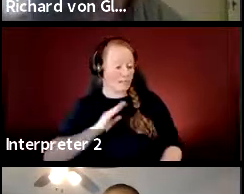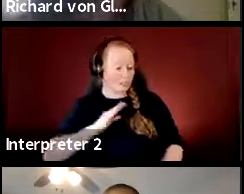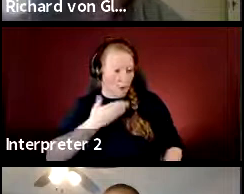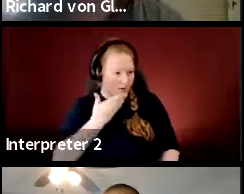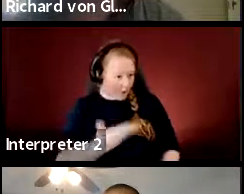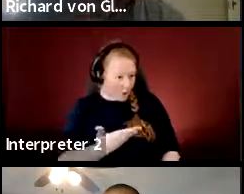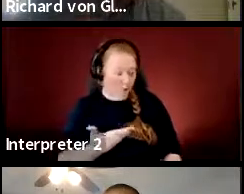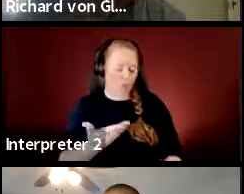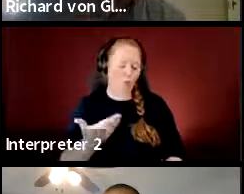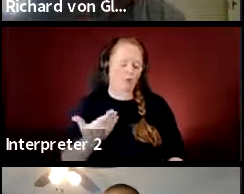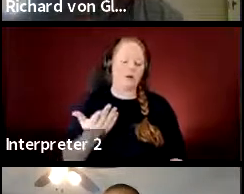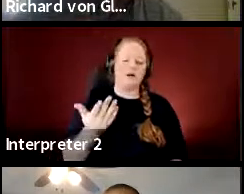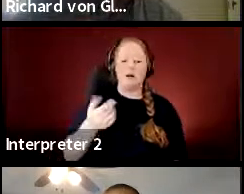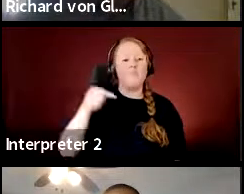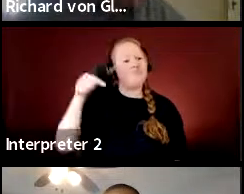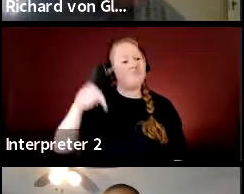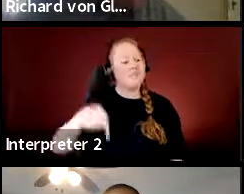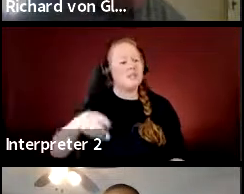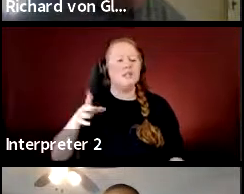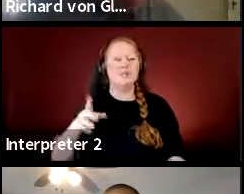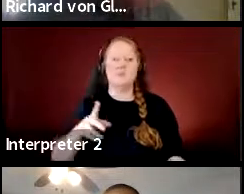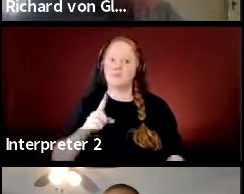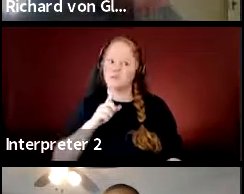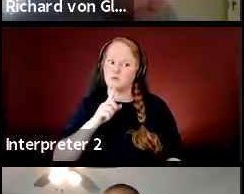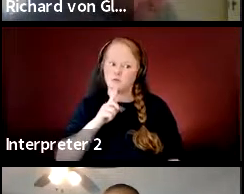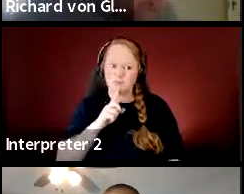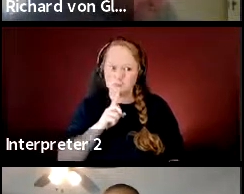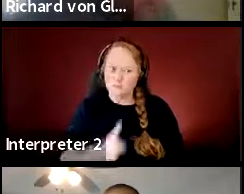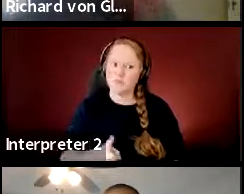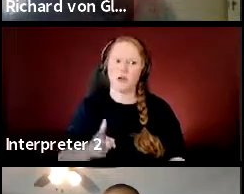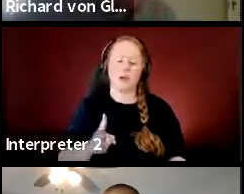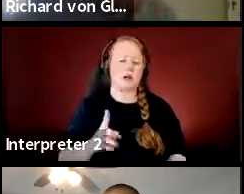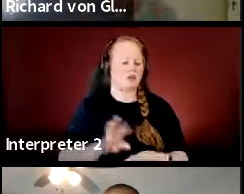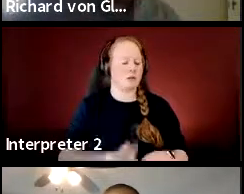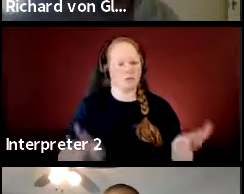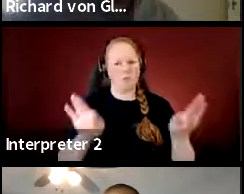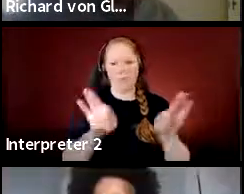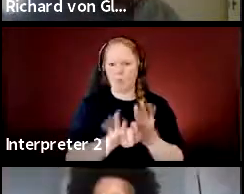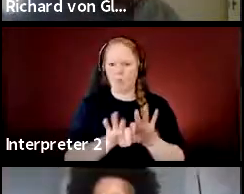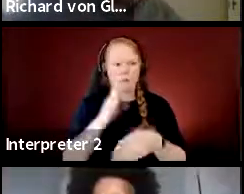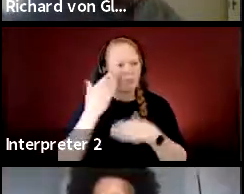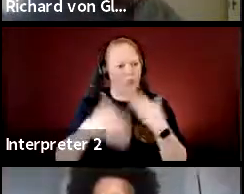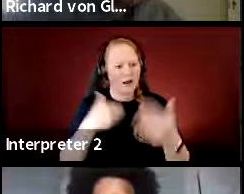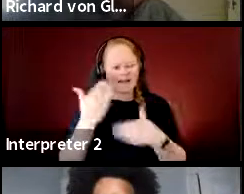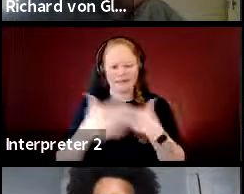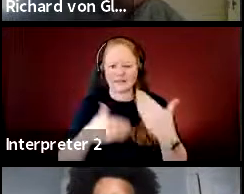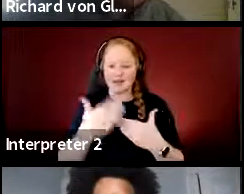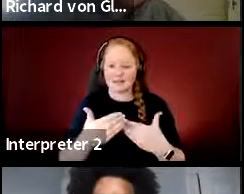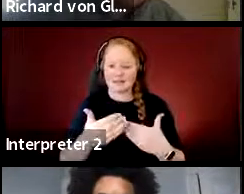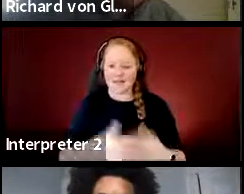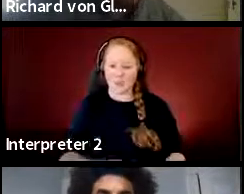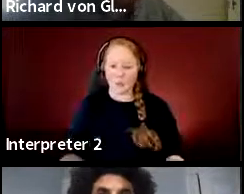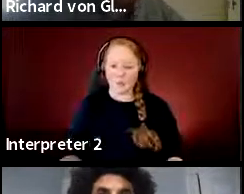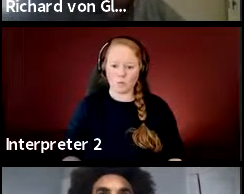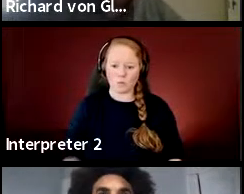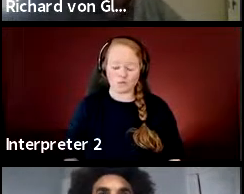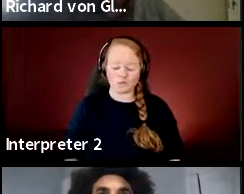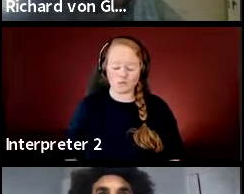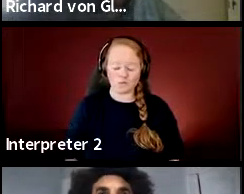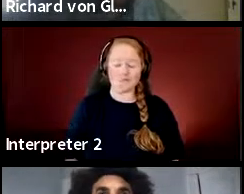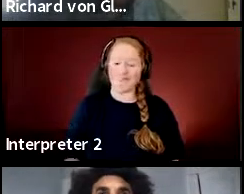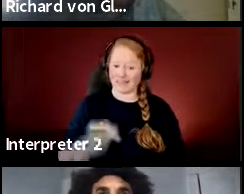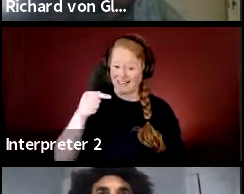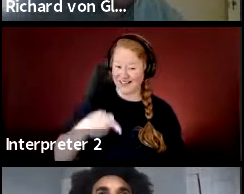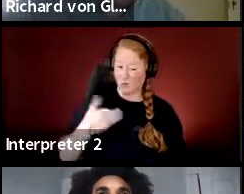As this is a very, very important engagement process. As a result of this,